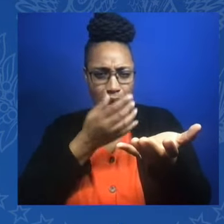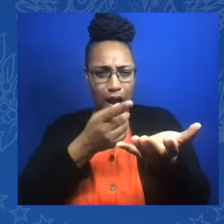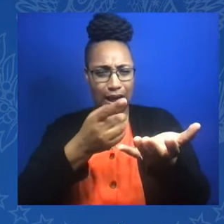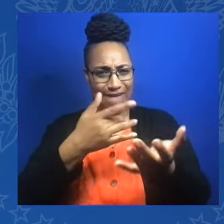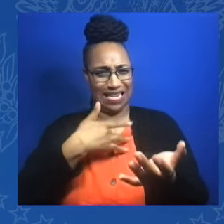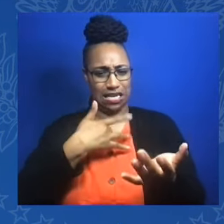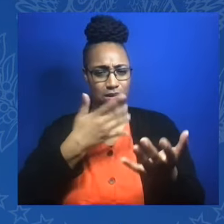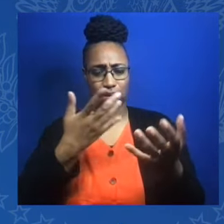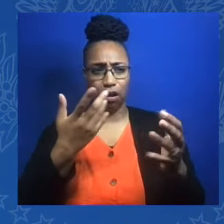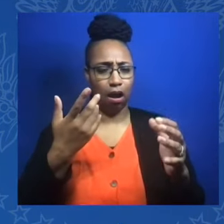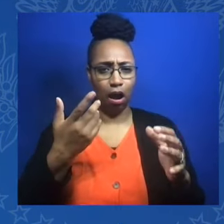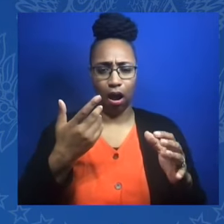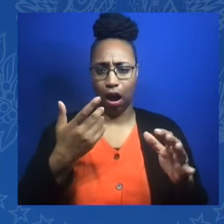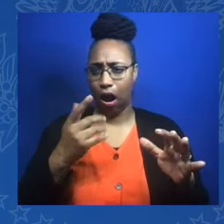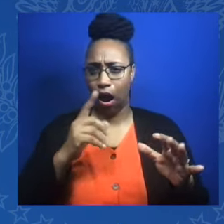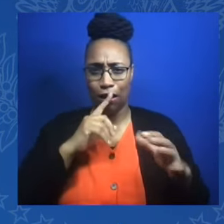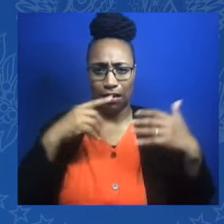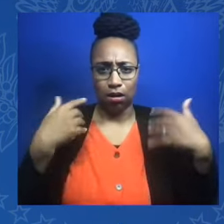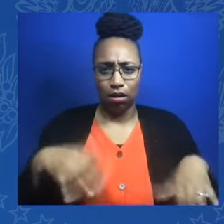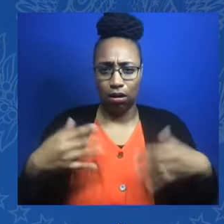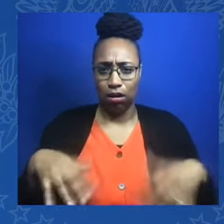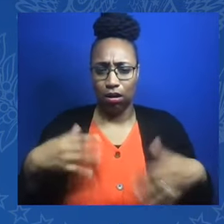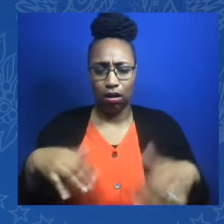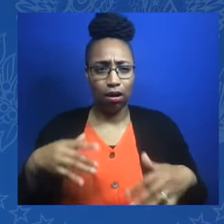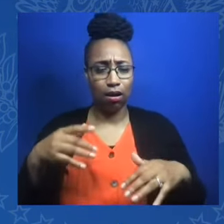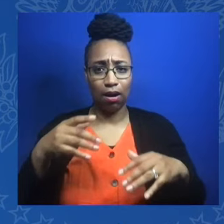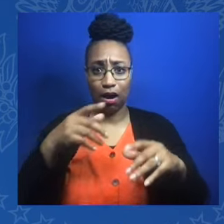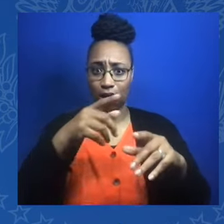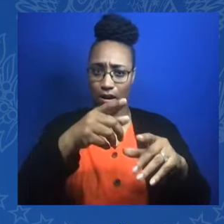union jobs, creates